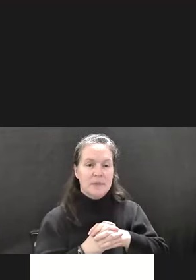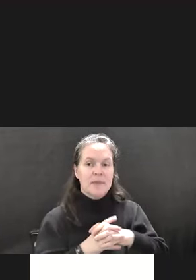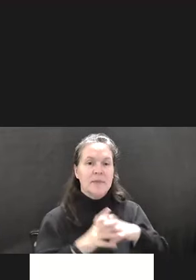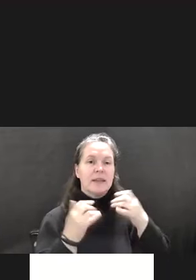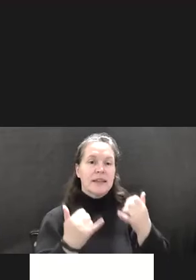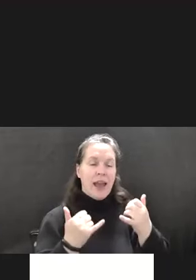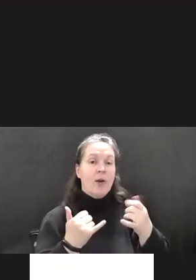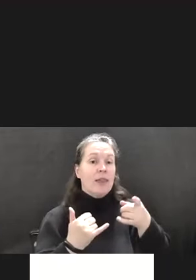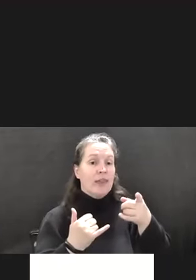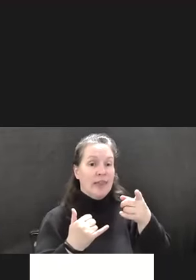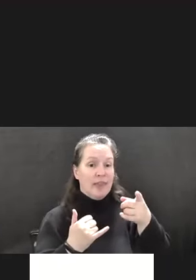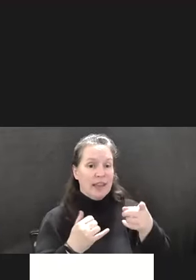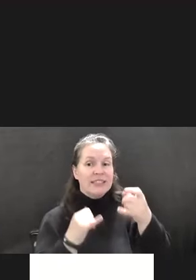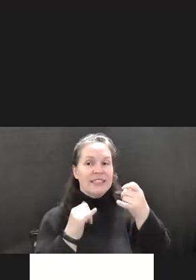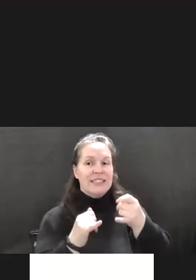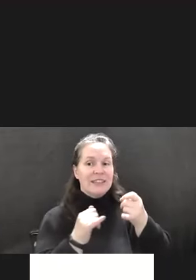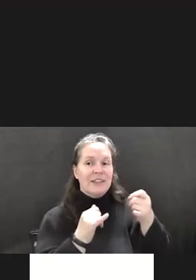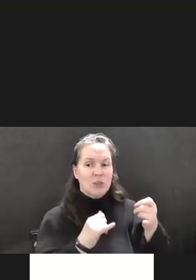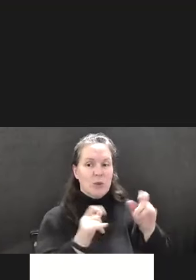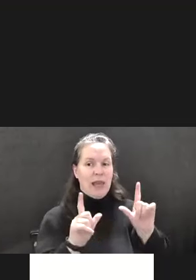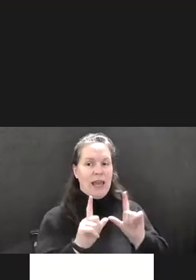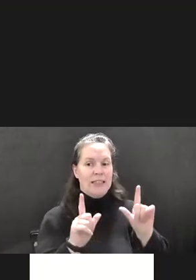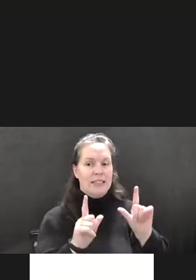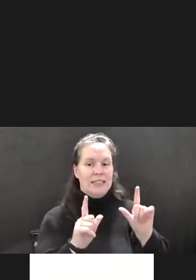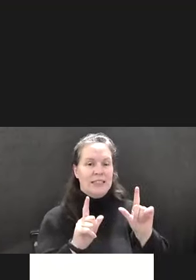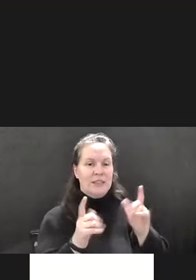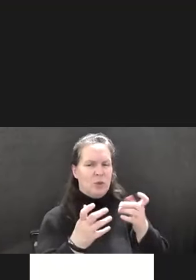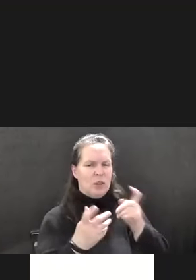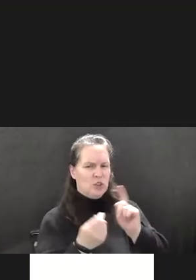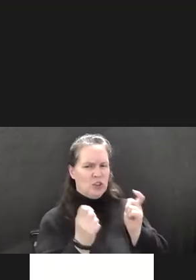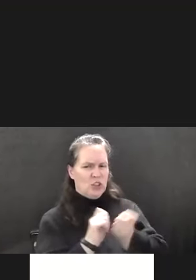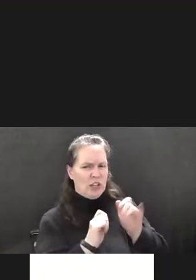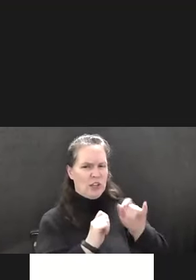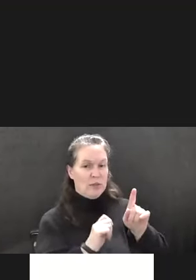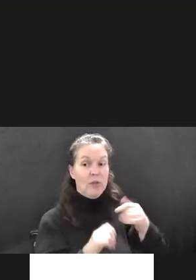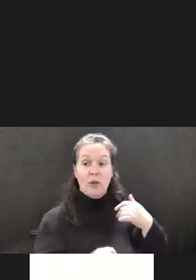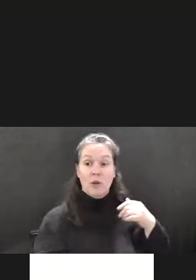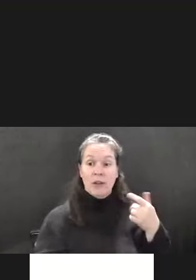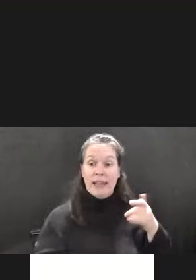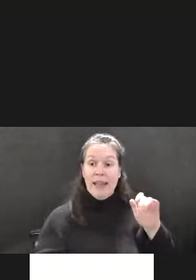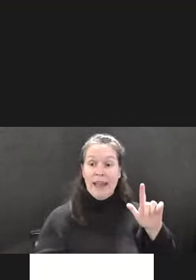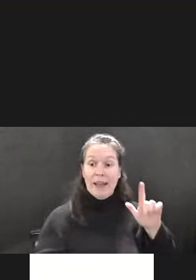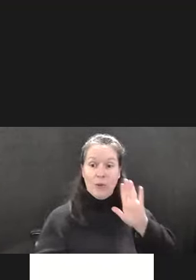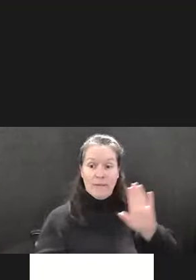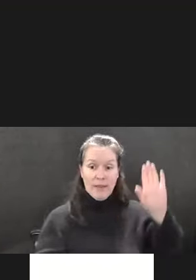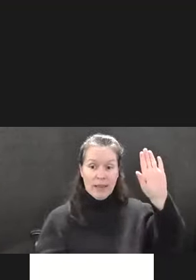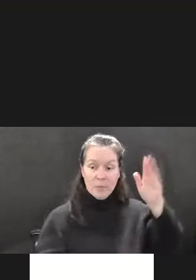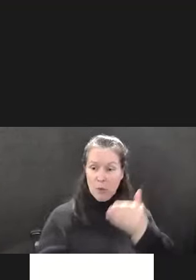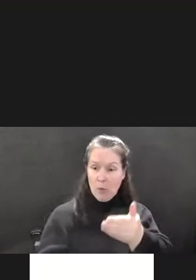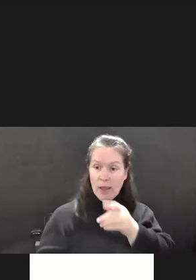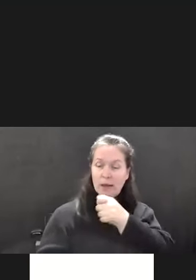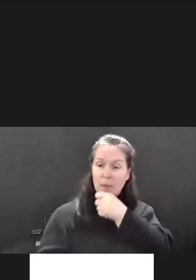this is individual licensed. Do we want to change that? Gail, you have your hand up. Go ahead and unmute and